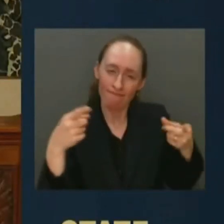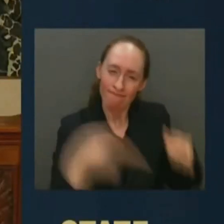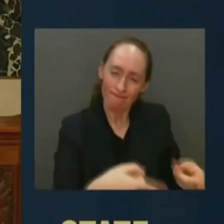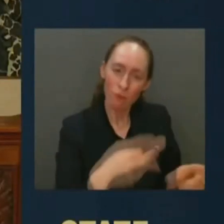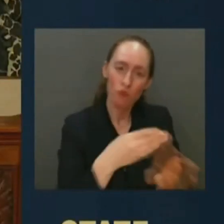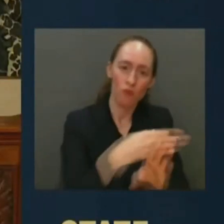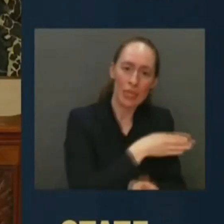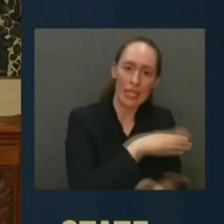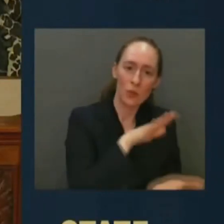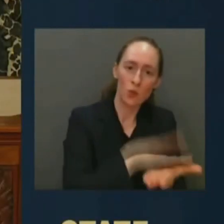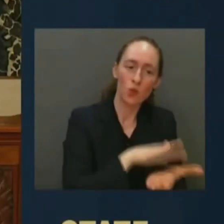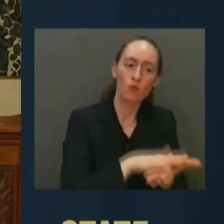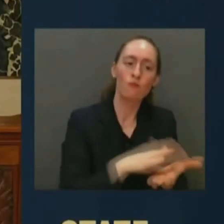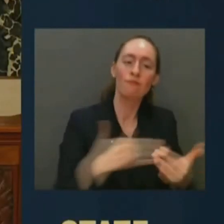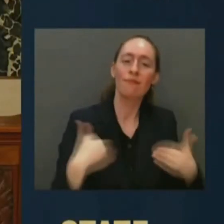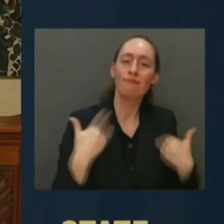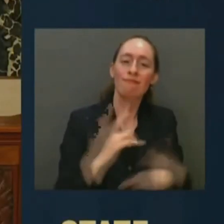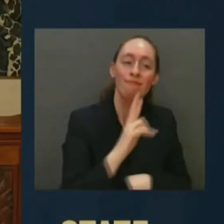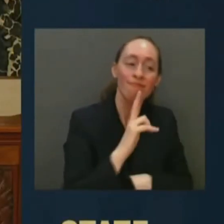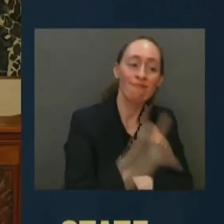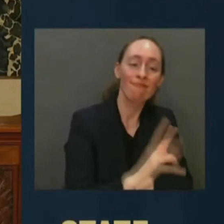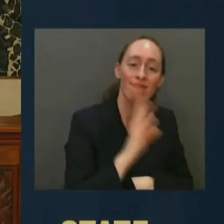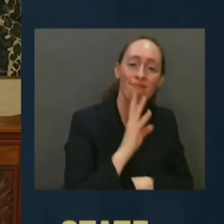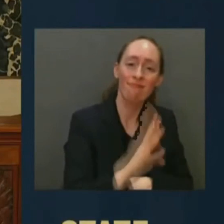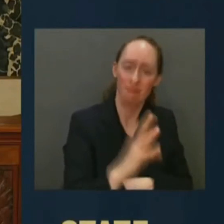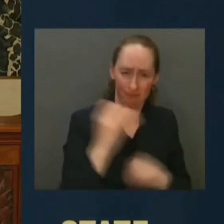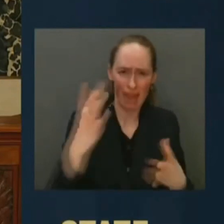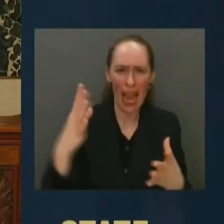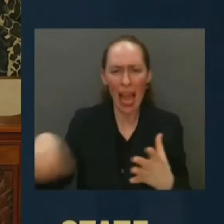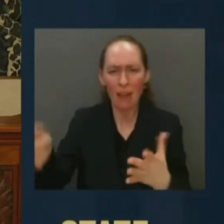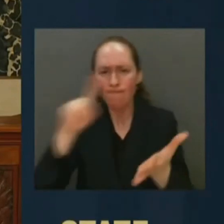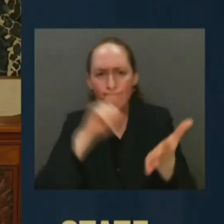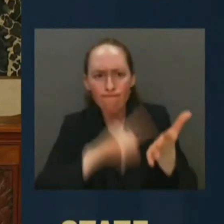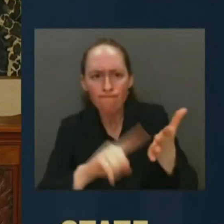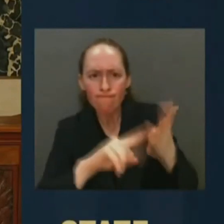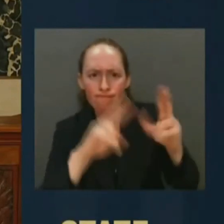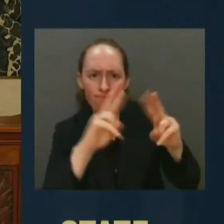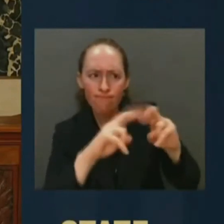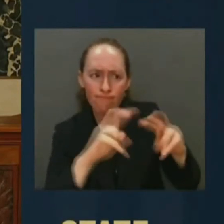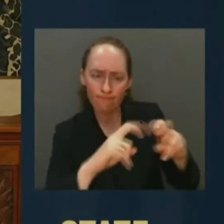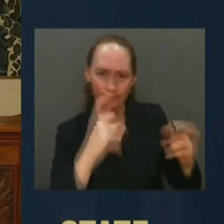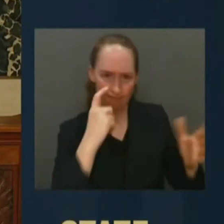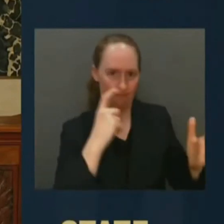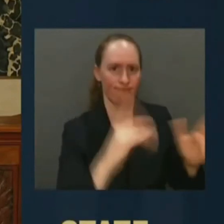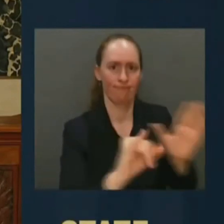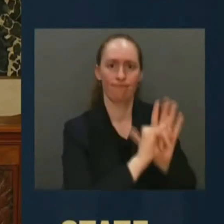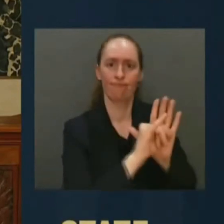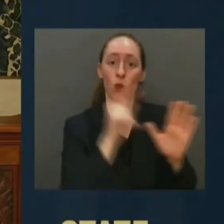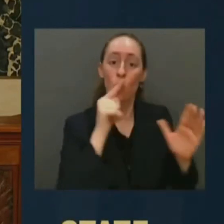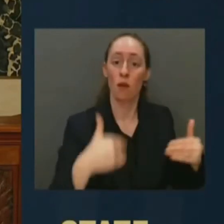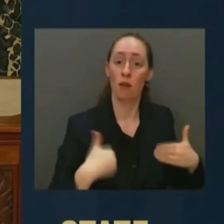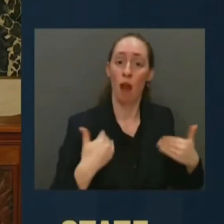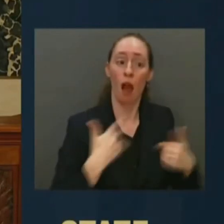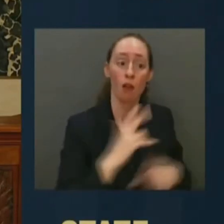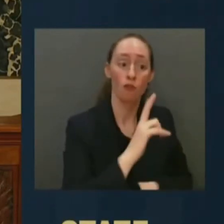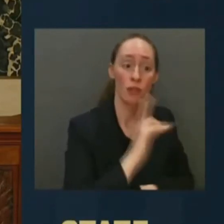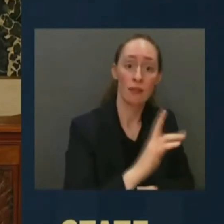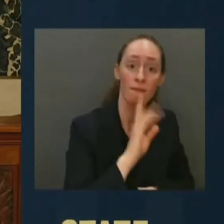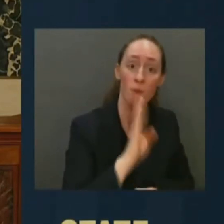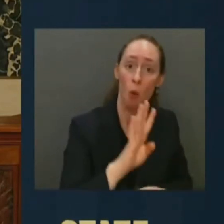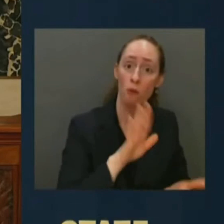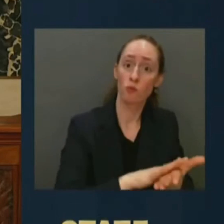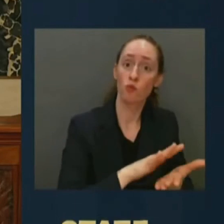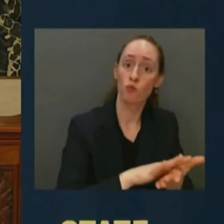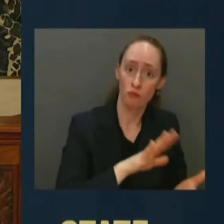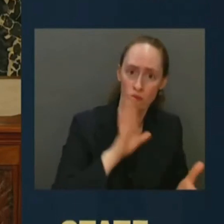to preschool are nearly 50% more likely to finish high school and go on to earn a 2 or 4 year degree, no matter their background they